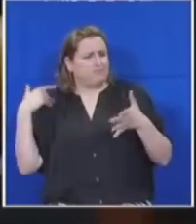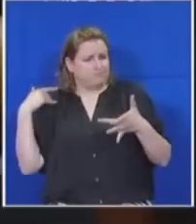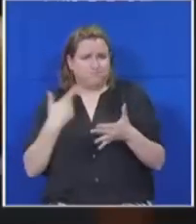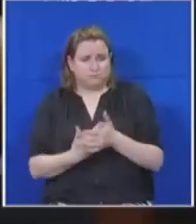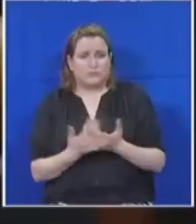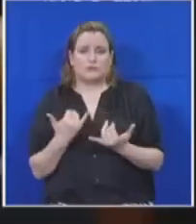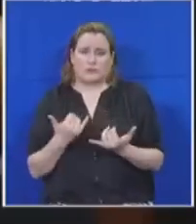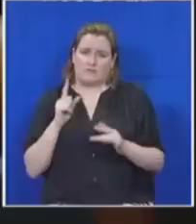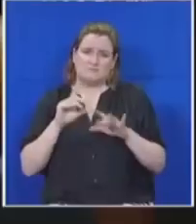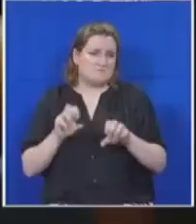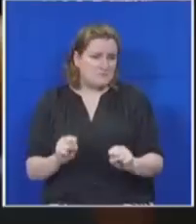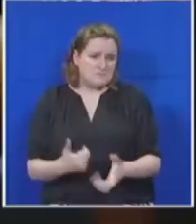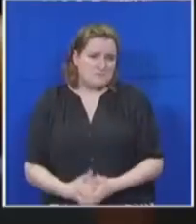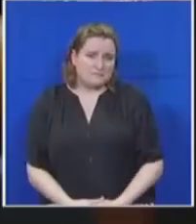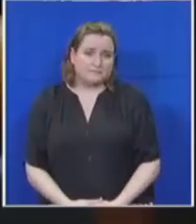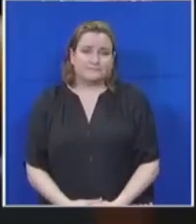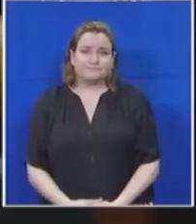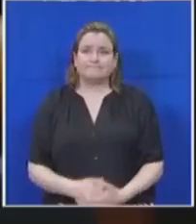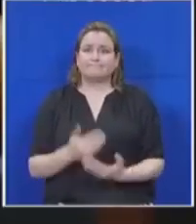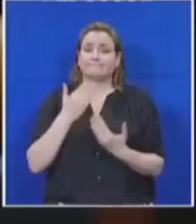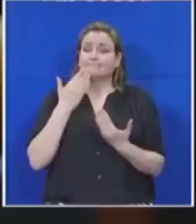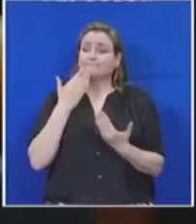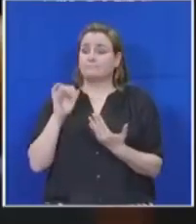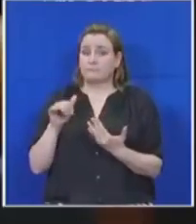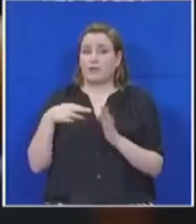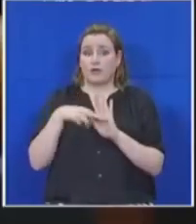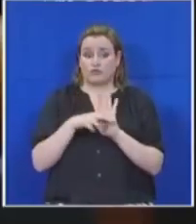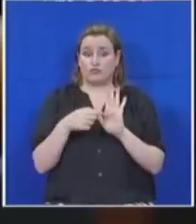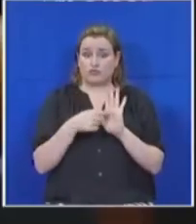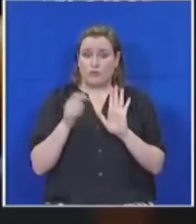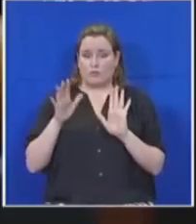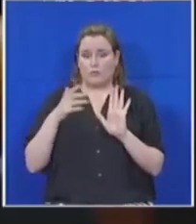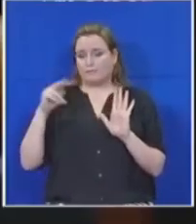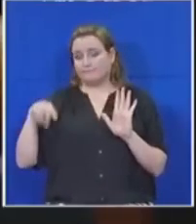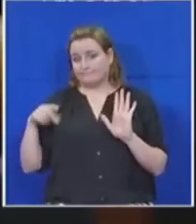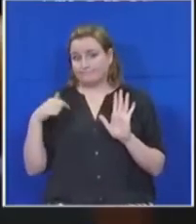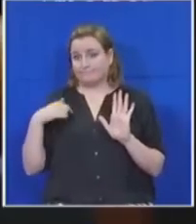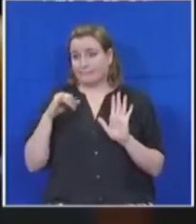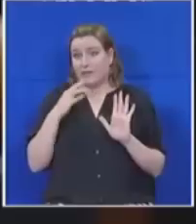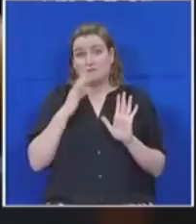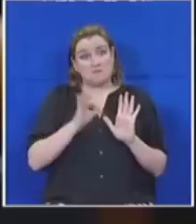Member. Your rules having been sustained, I will come back to the House. Thank you.